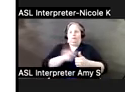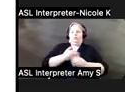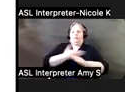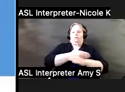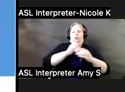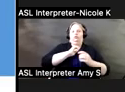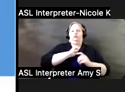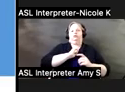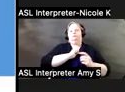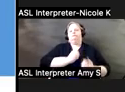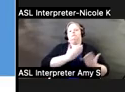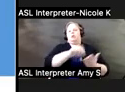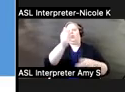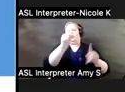people.